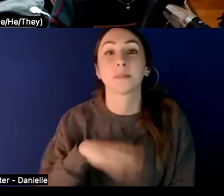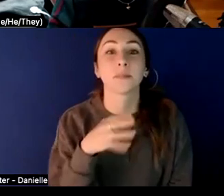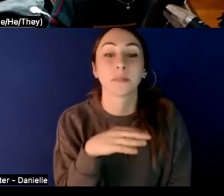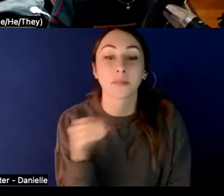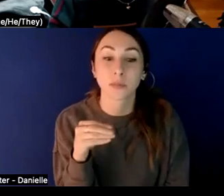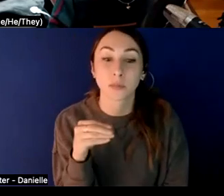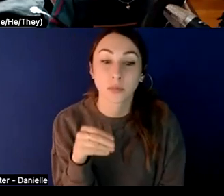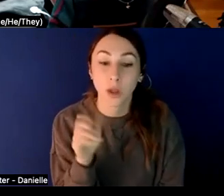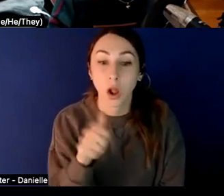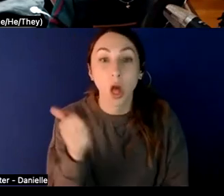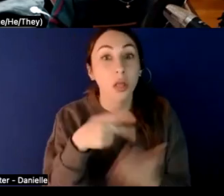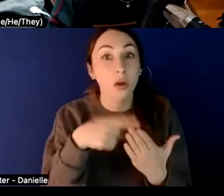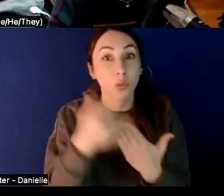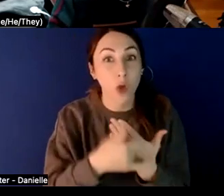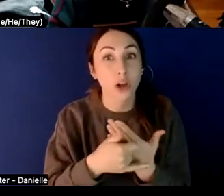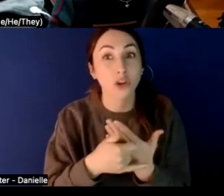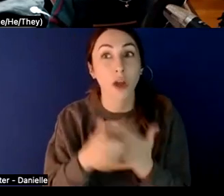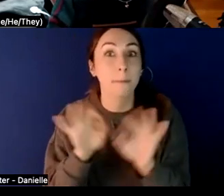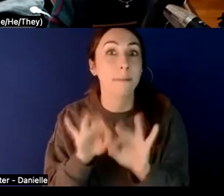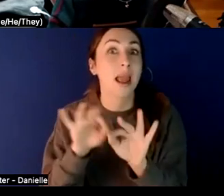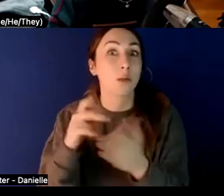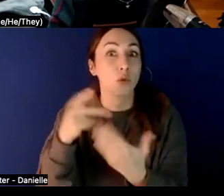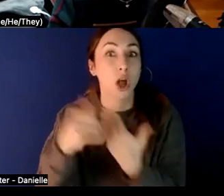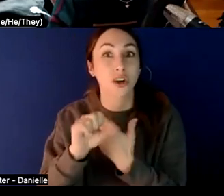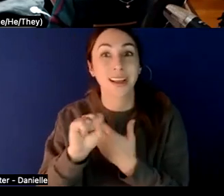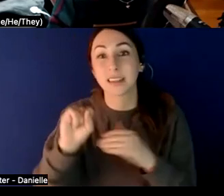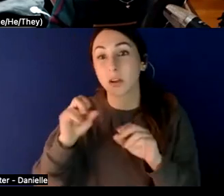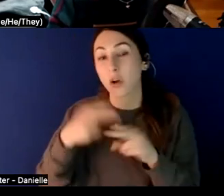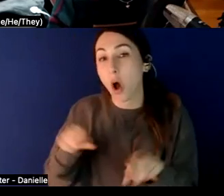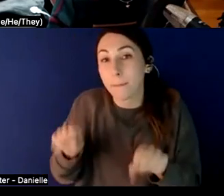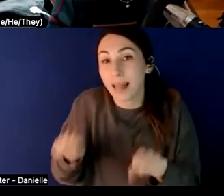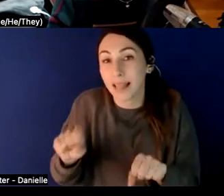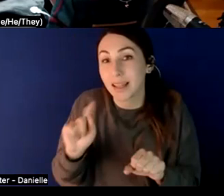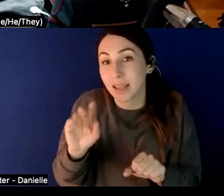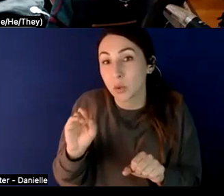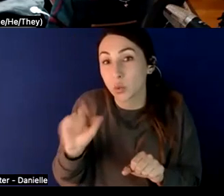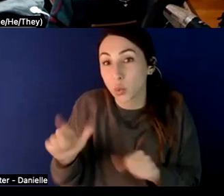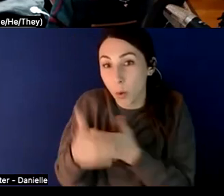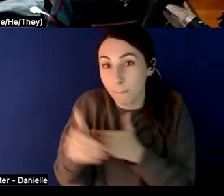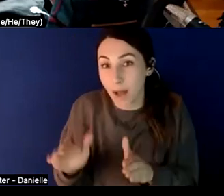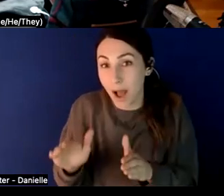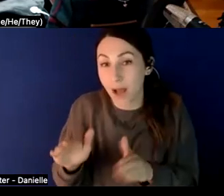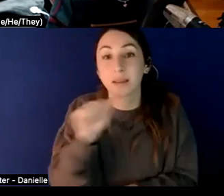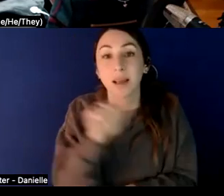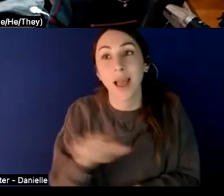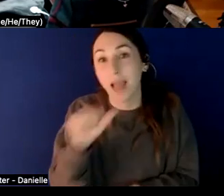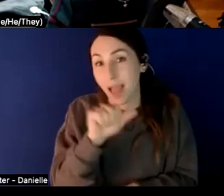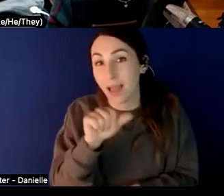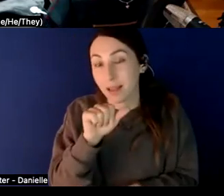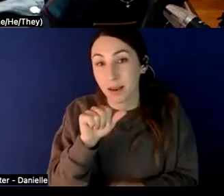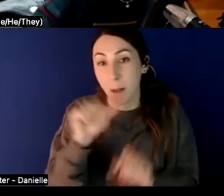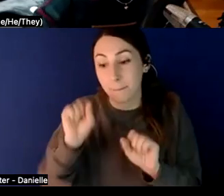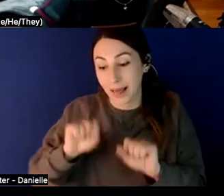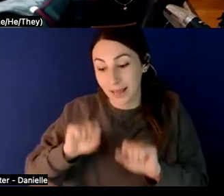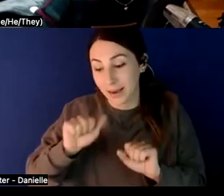my other project, my main project now is the Ability Toolbox. It is at Ability Toolbox on Twitter. And